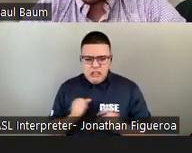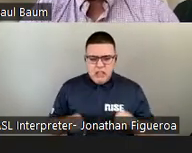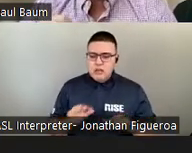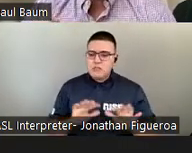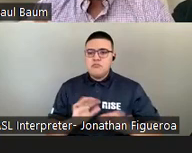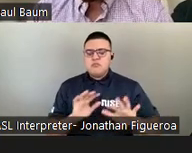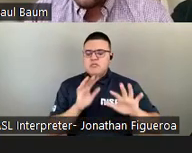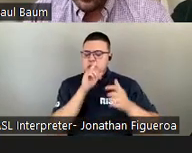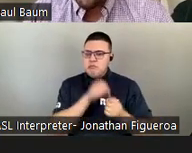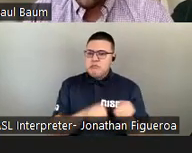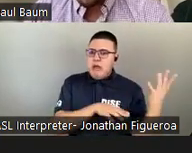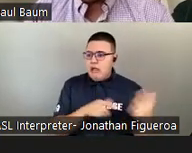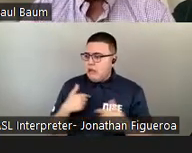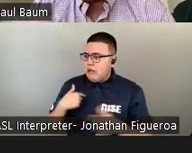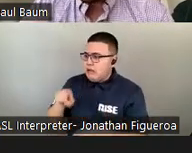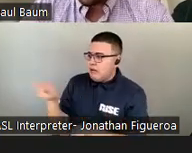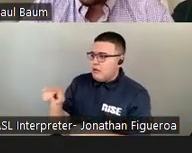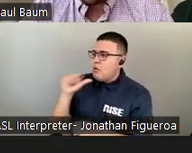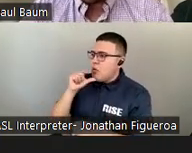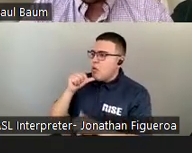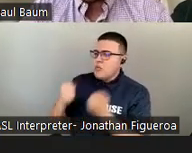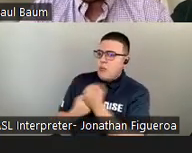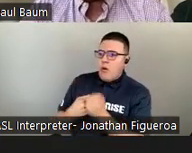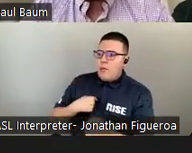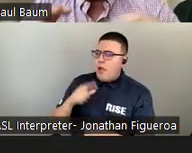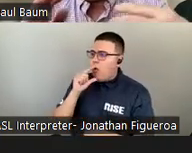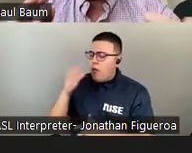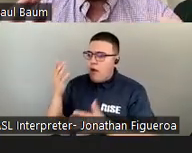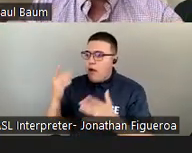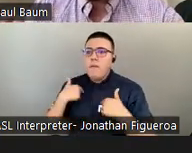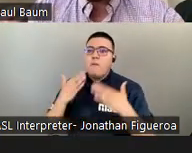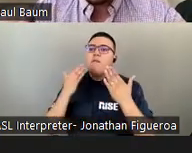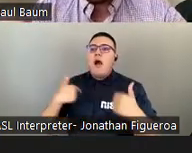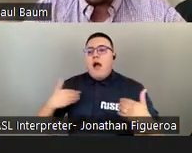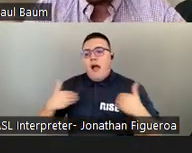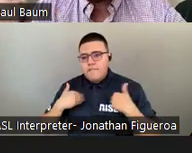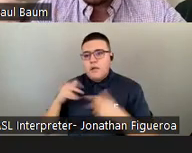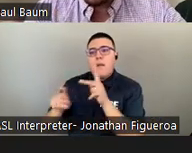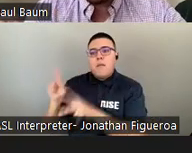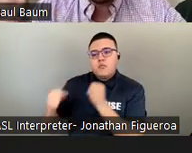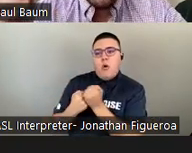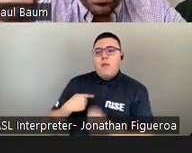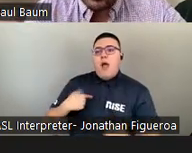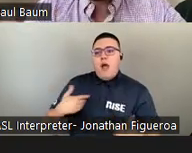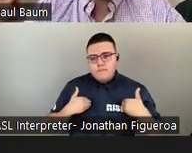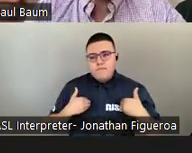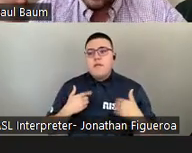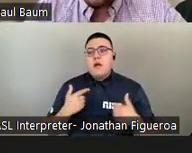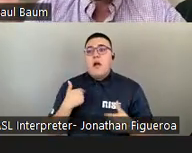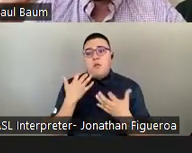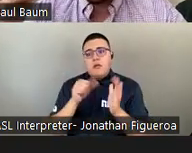say, hey, I'm suffering here. I'm going through this. I want to let you know,